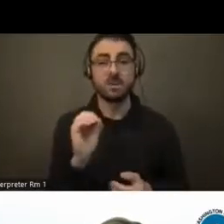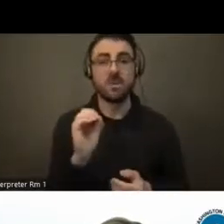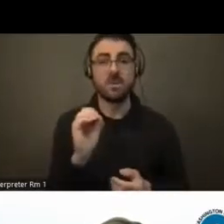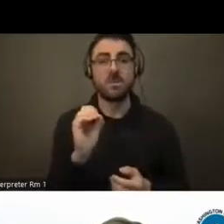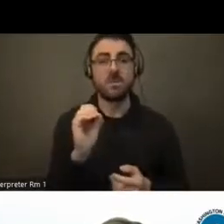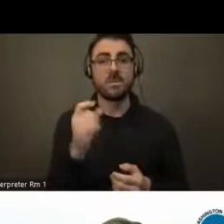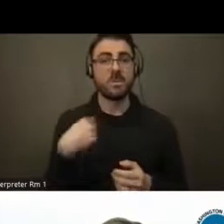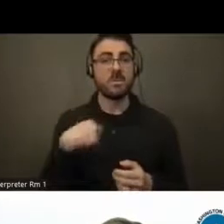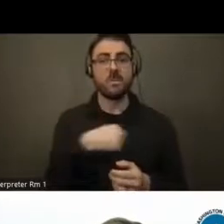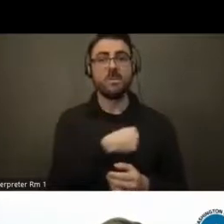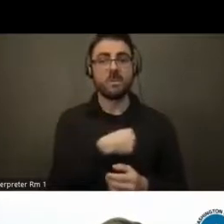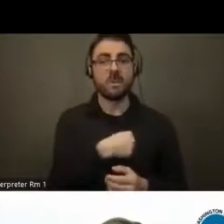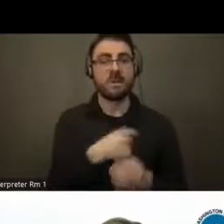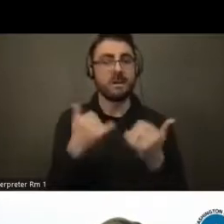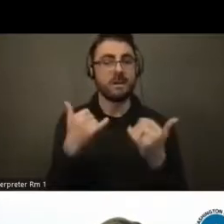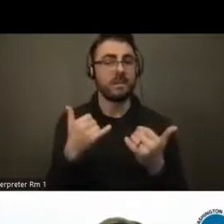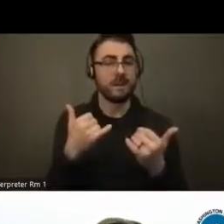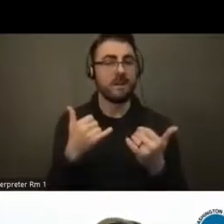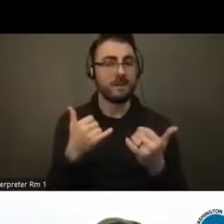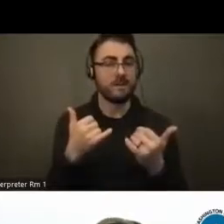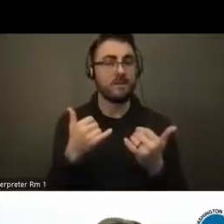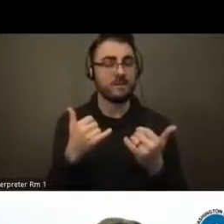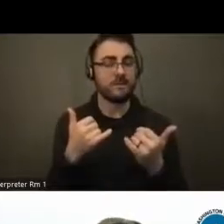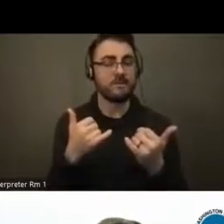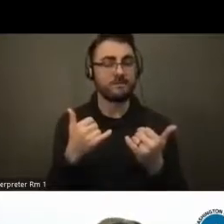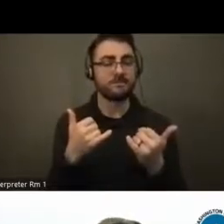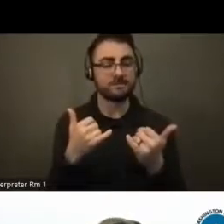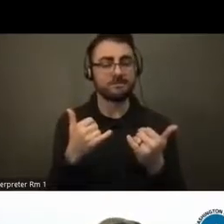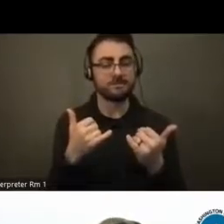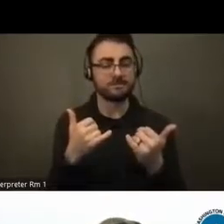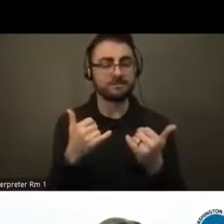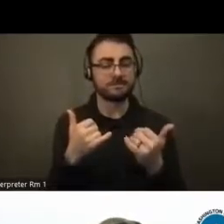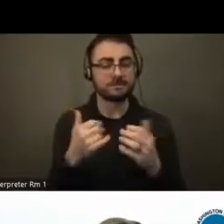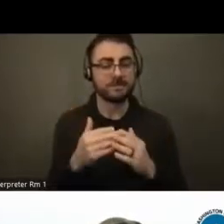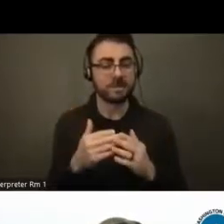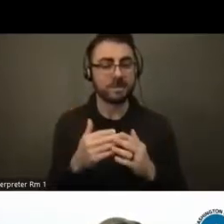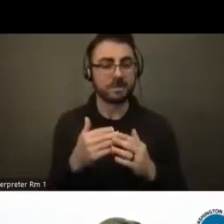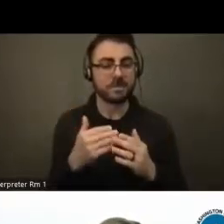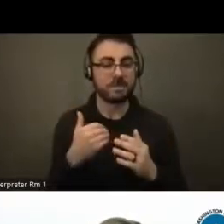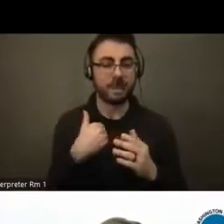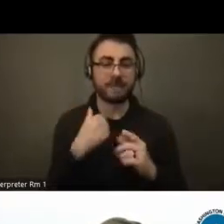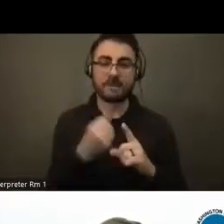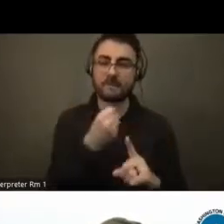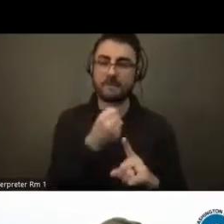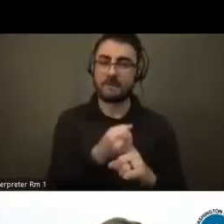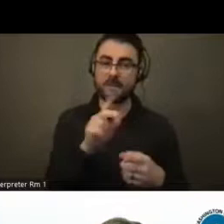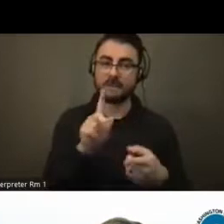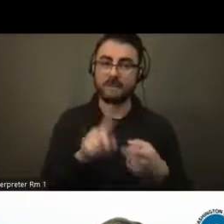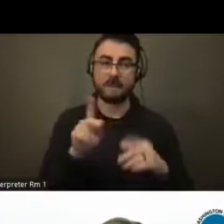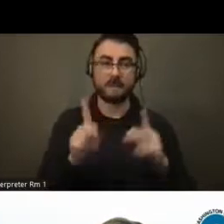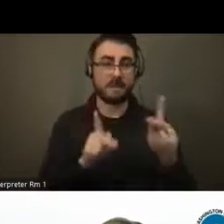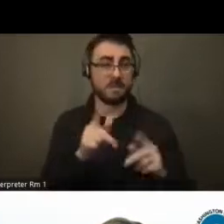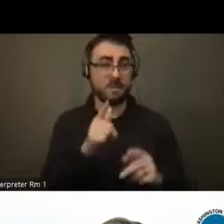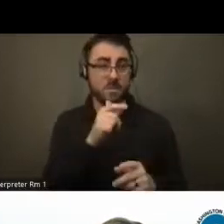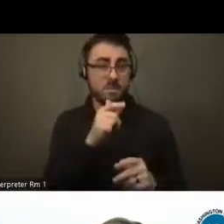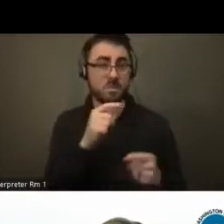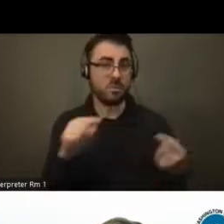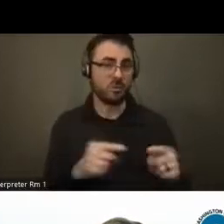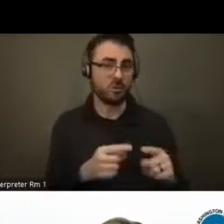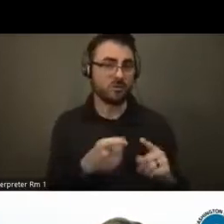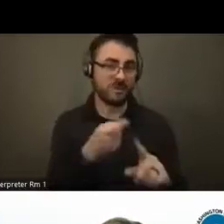impact on people who have been hurt by